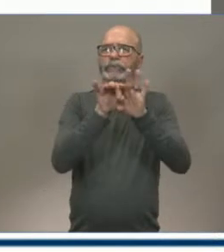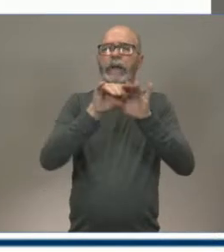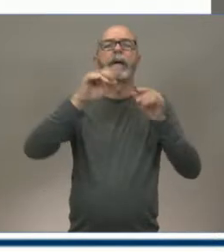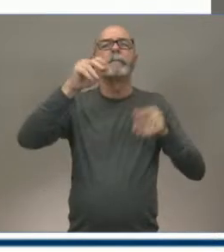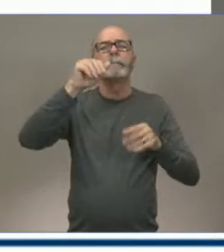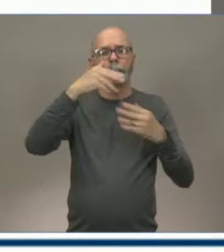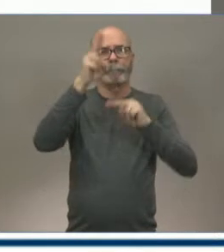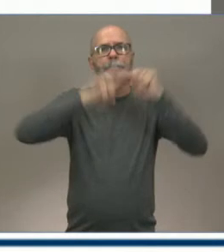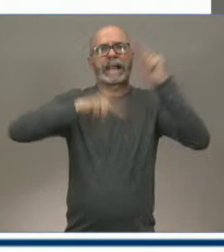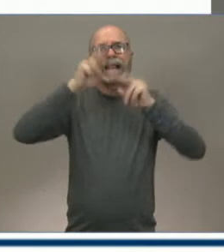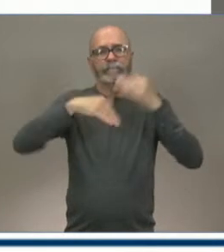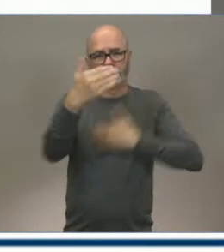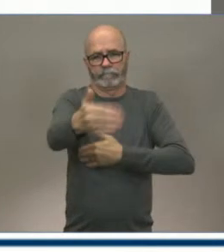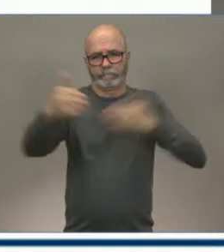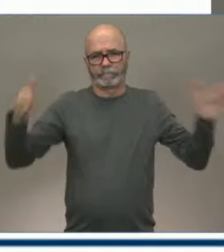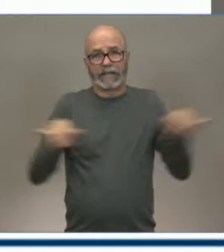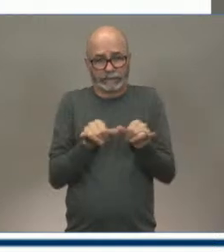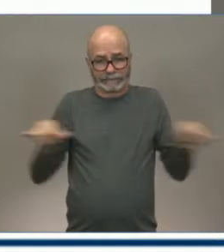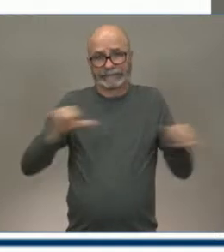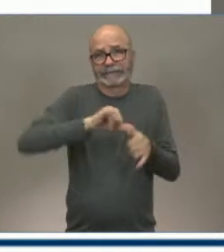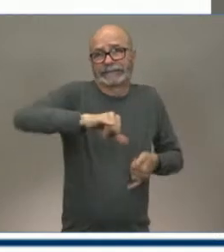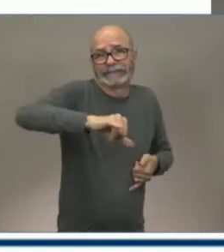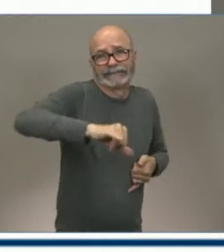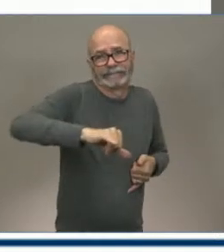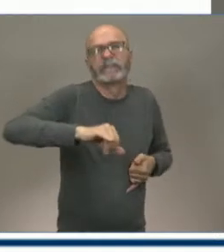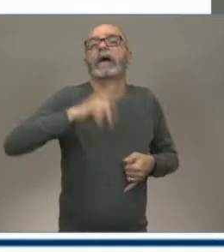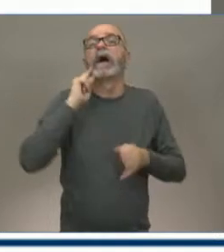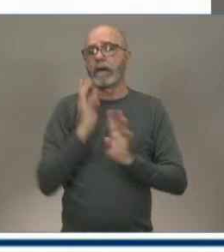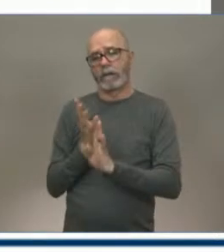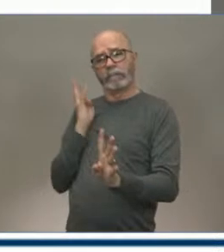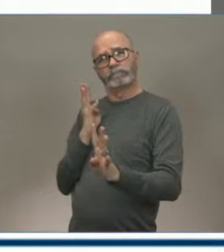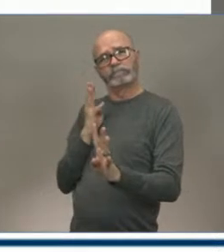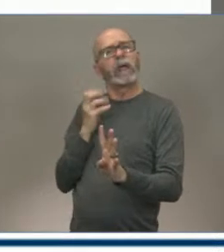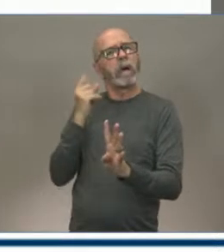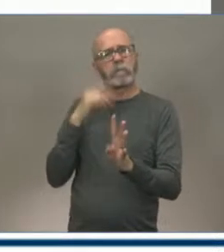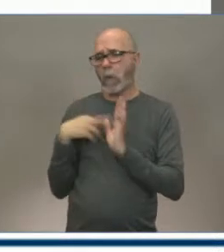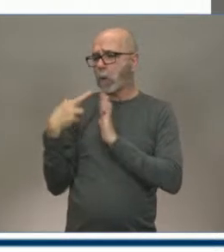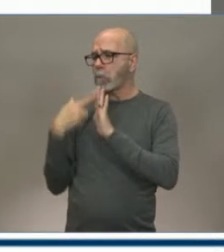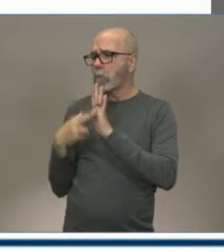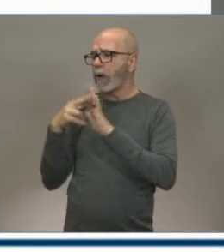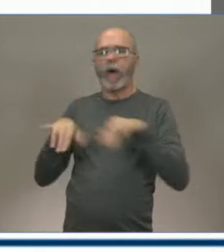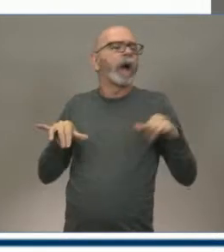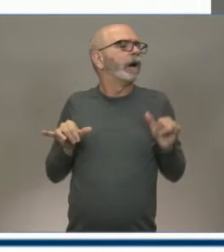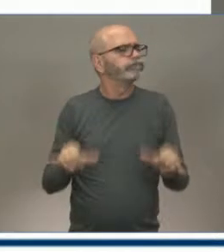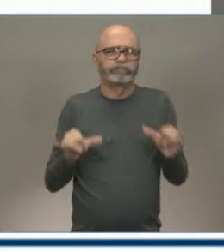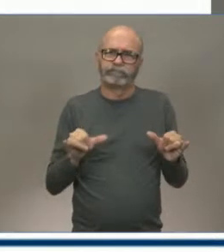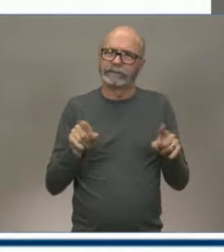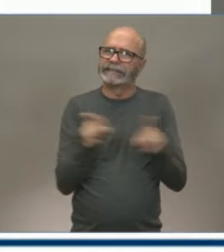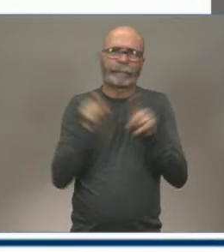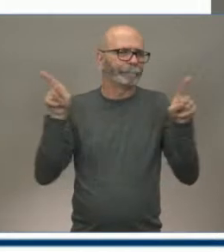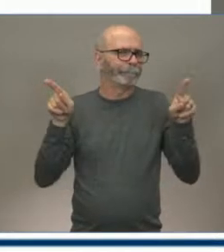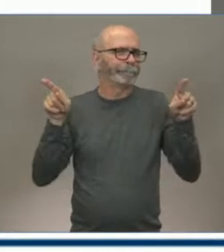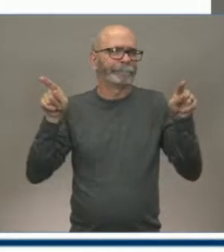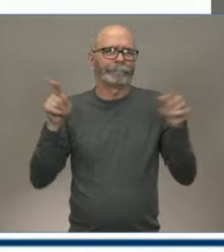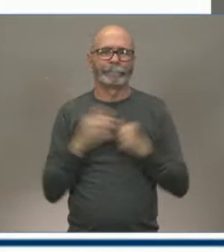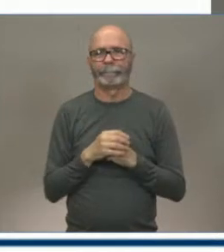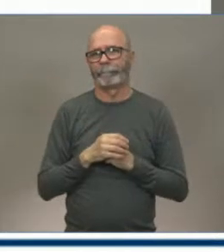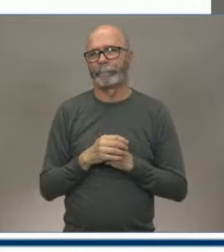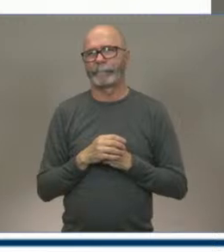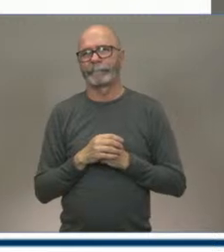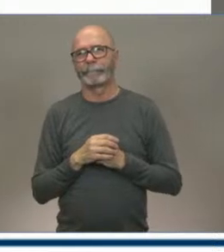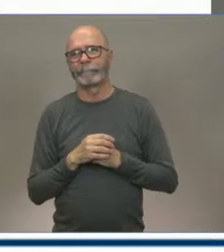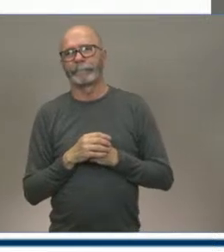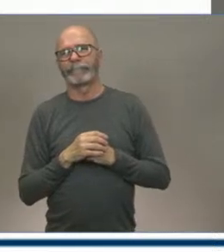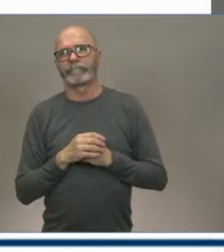have to be maintained. So that seems a very, to me, a very low-risk way to allow them to accommodate some